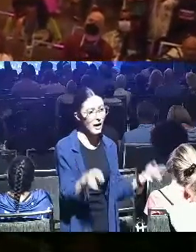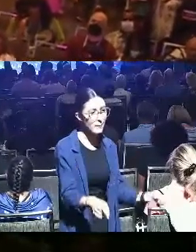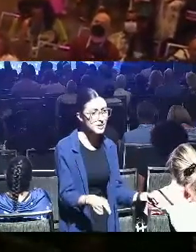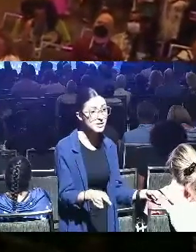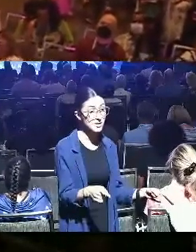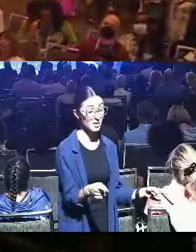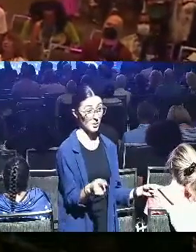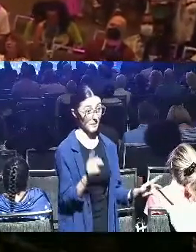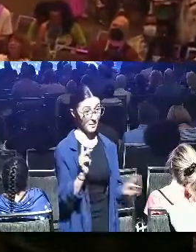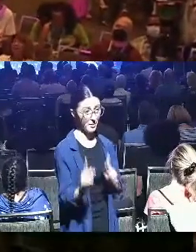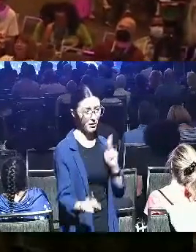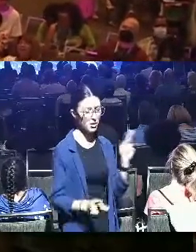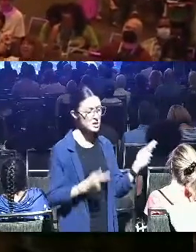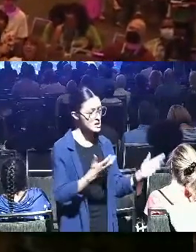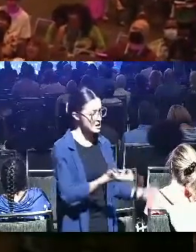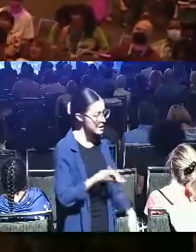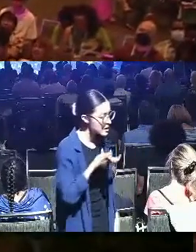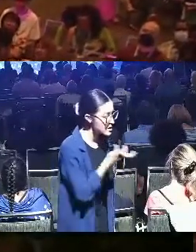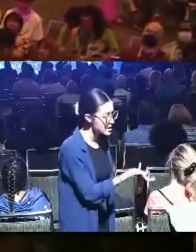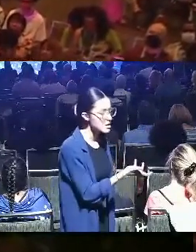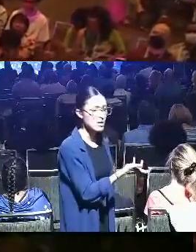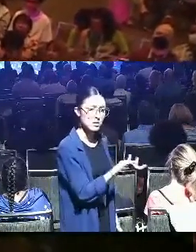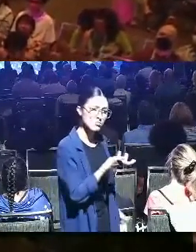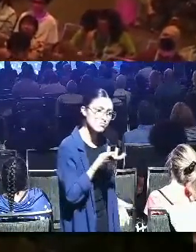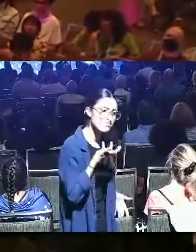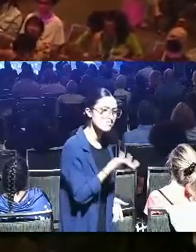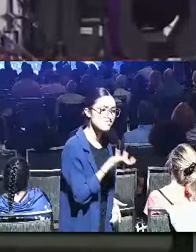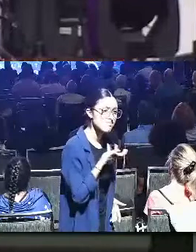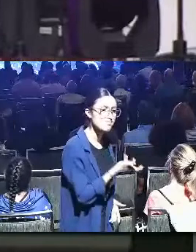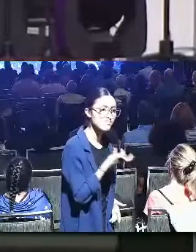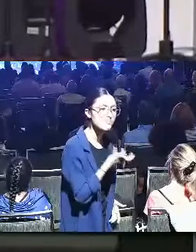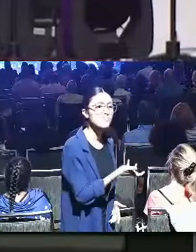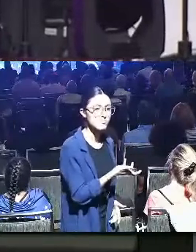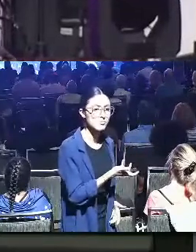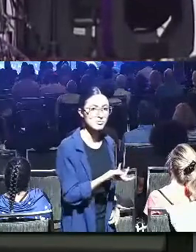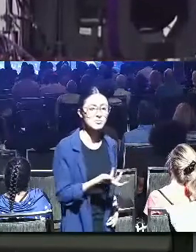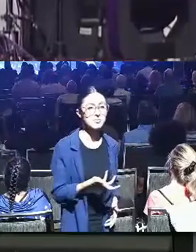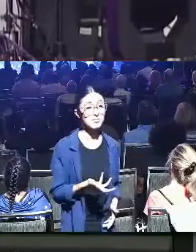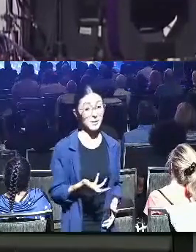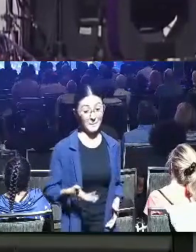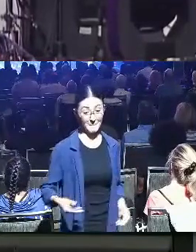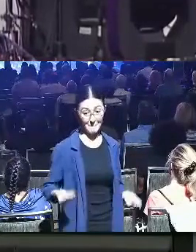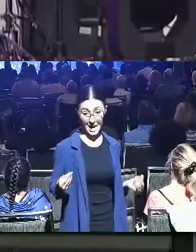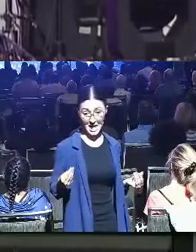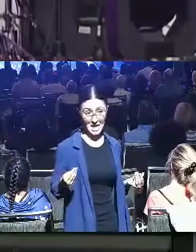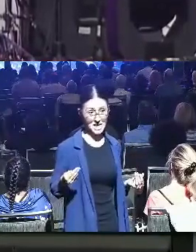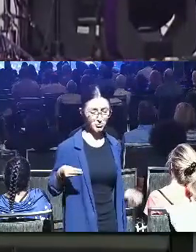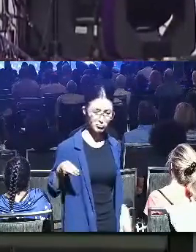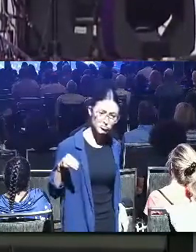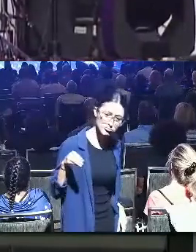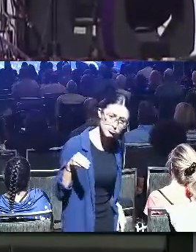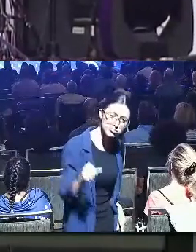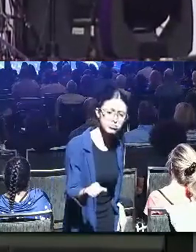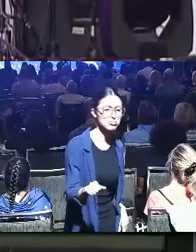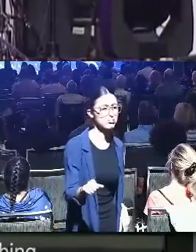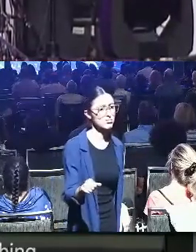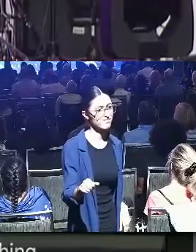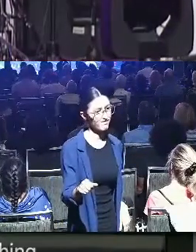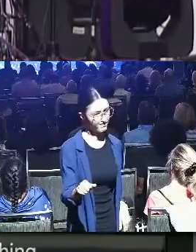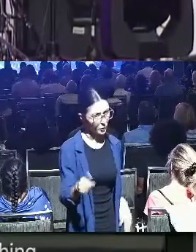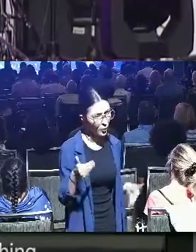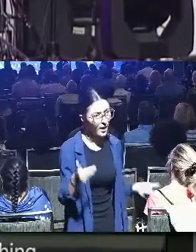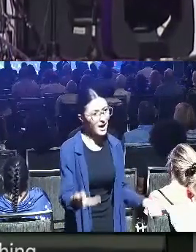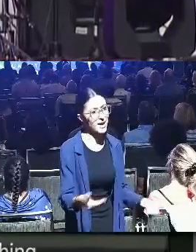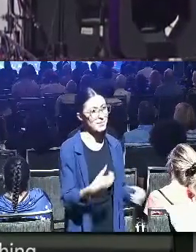say, give God something to bless. Let me spend some money and take my kids and go to this thing that's really expensive and really